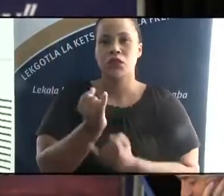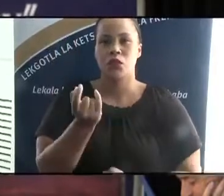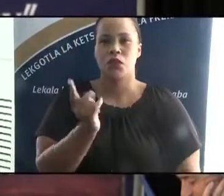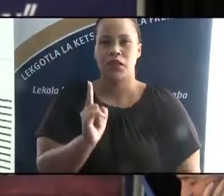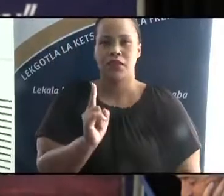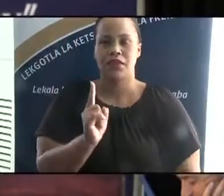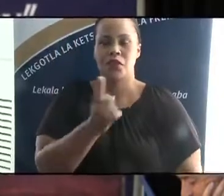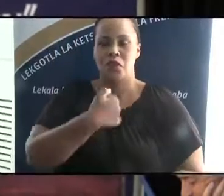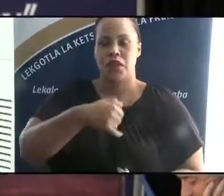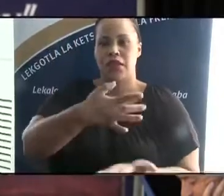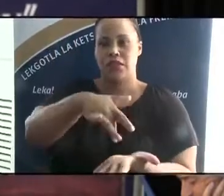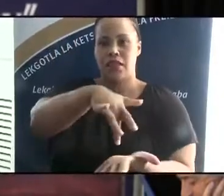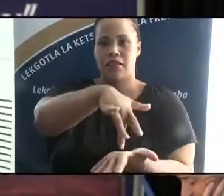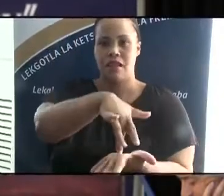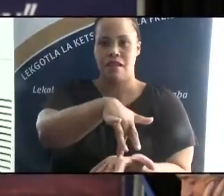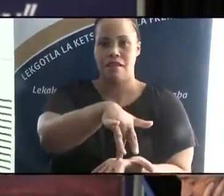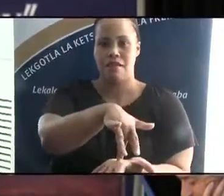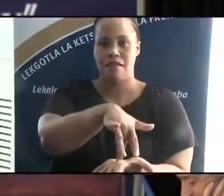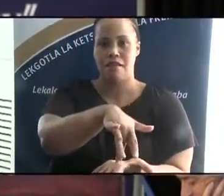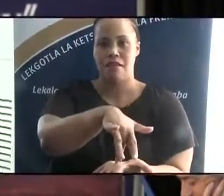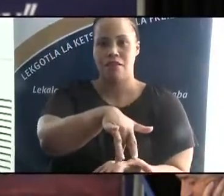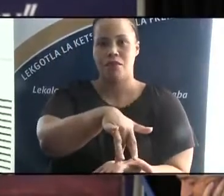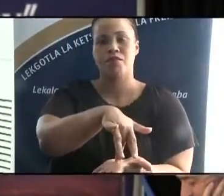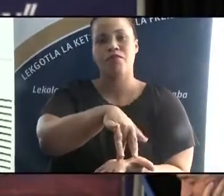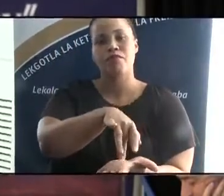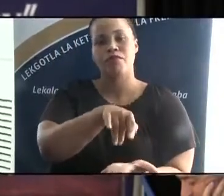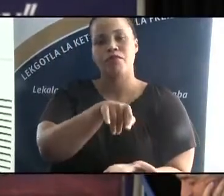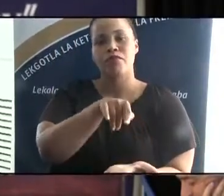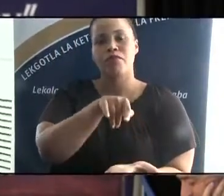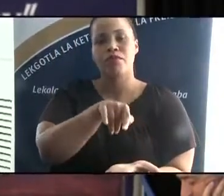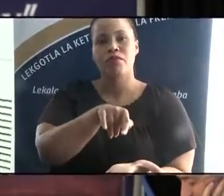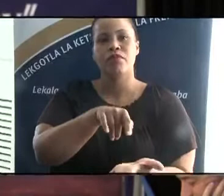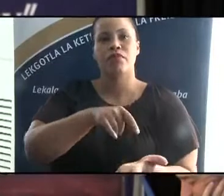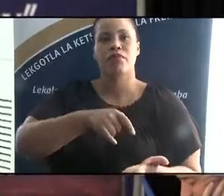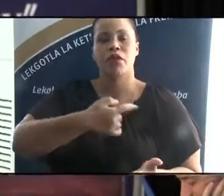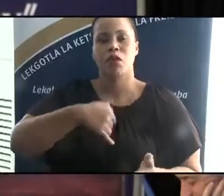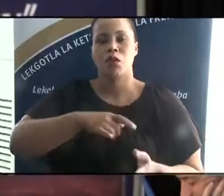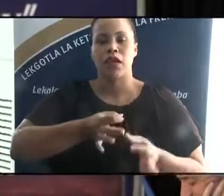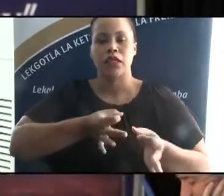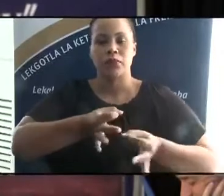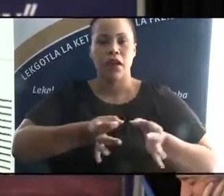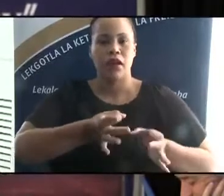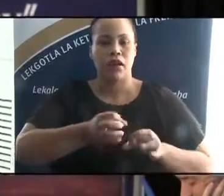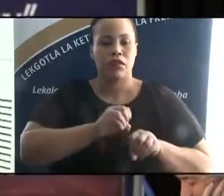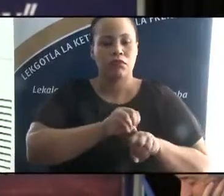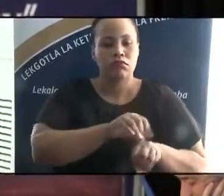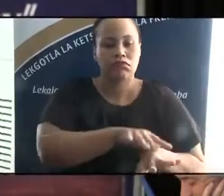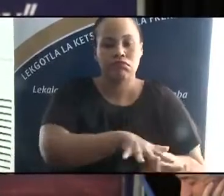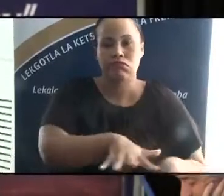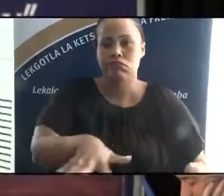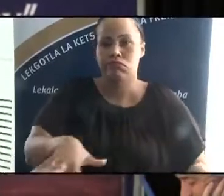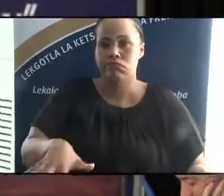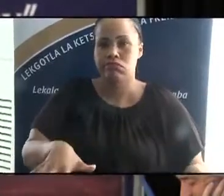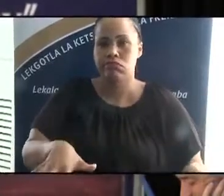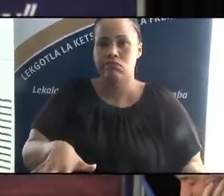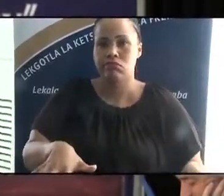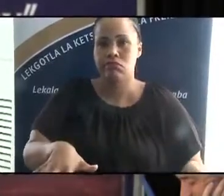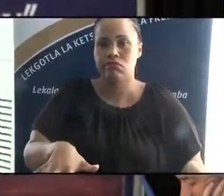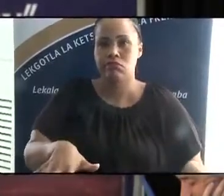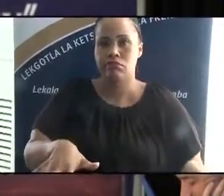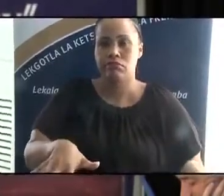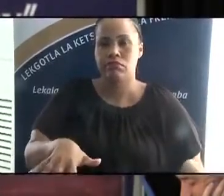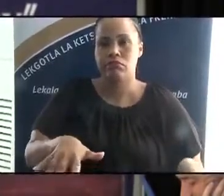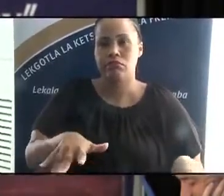centricity. So as we talk about these logistics and distribution sector, and as they flow